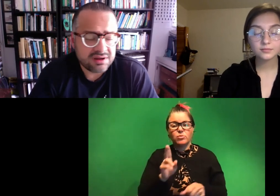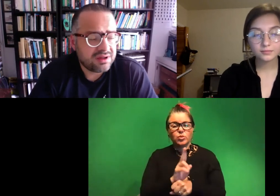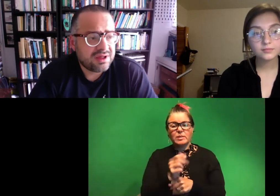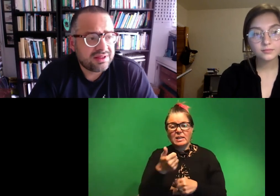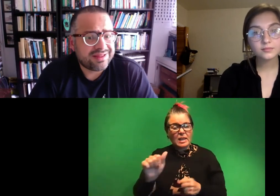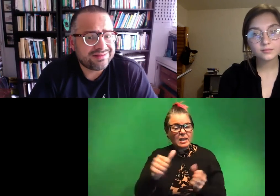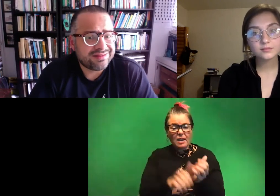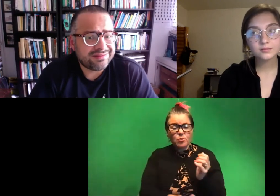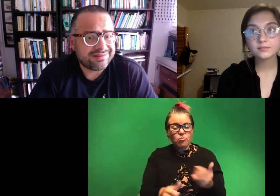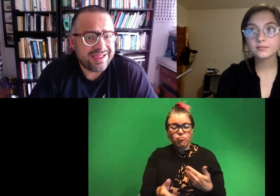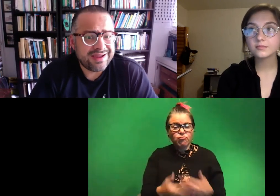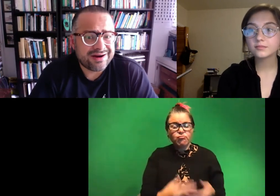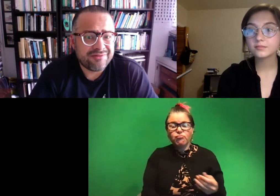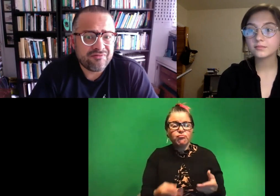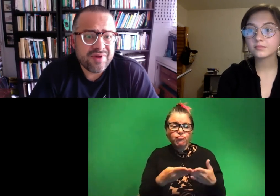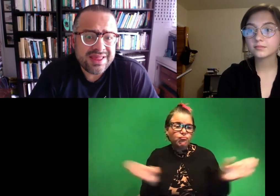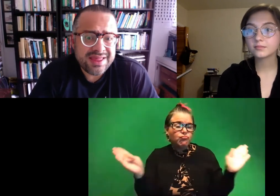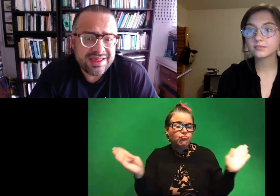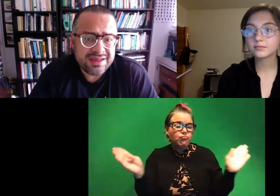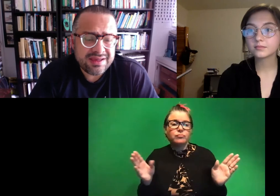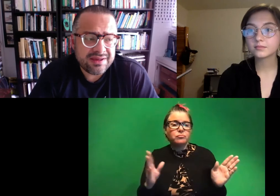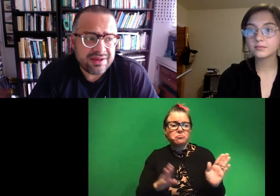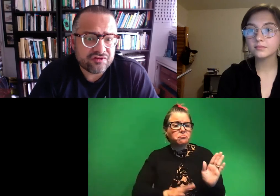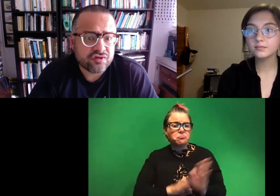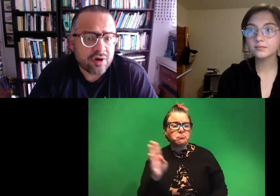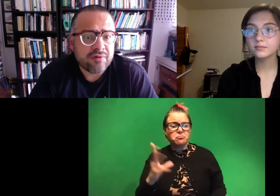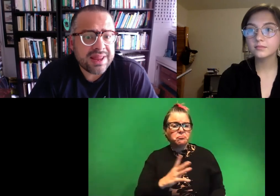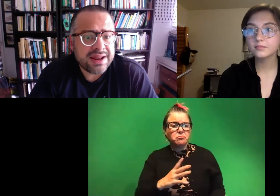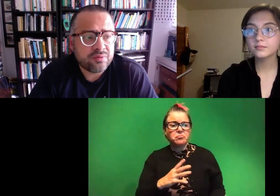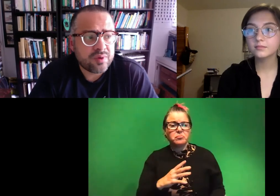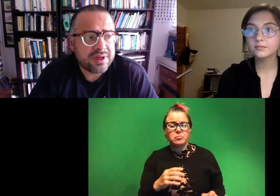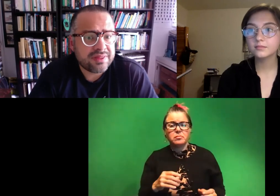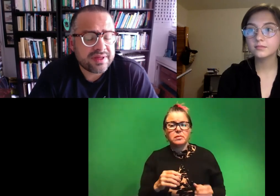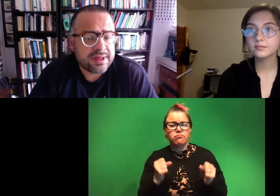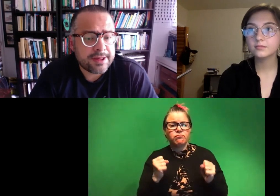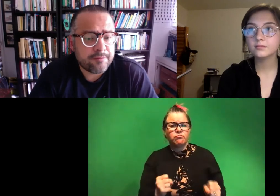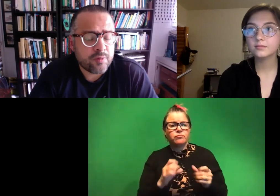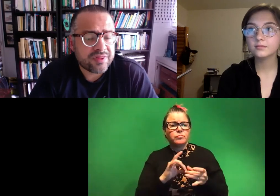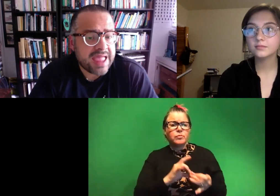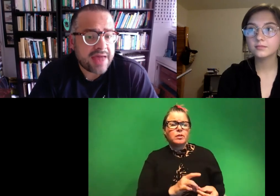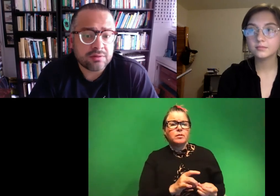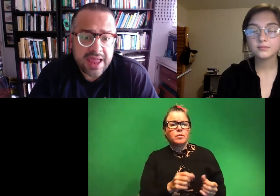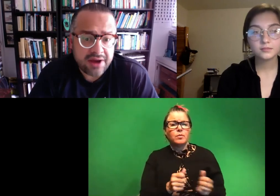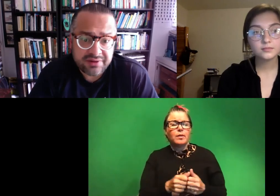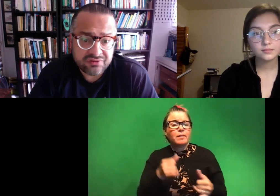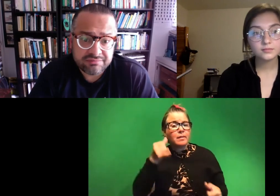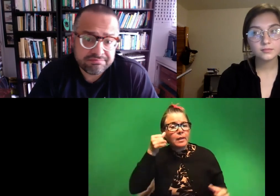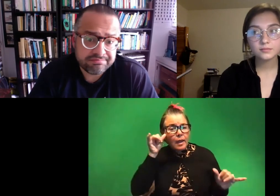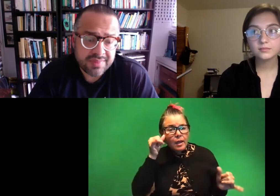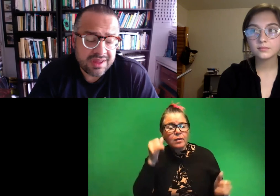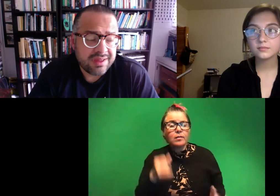dung, that they are really strong related with cattle